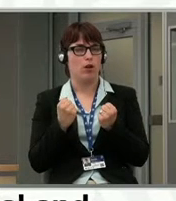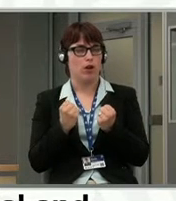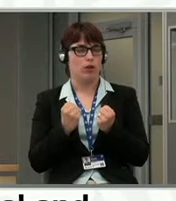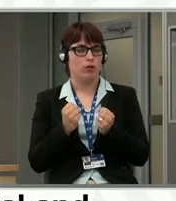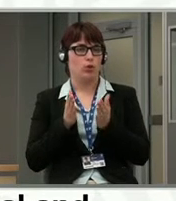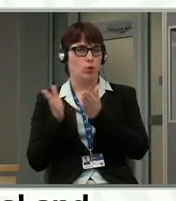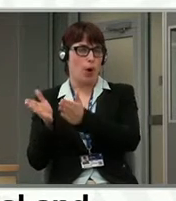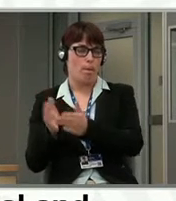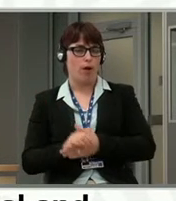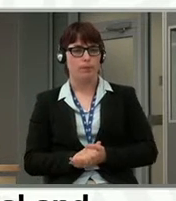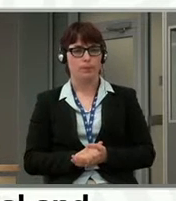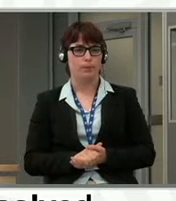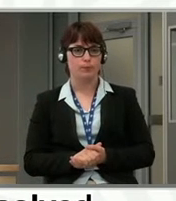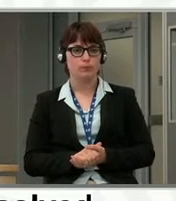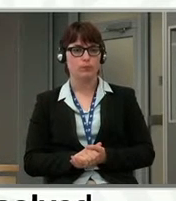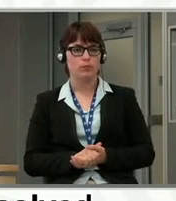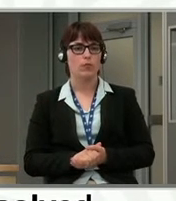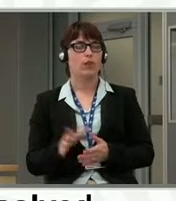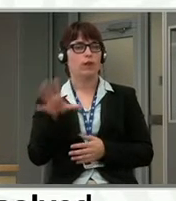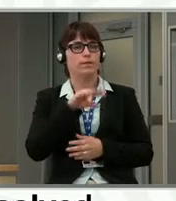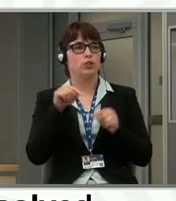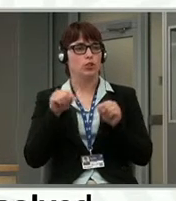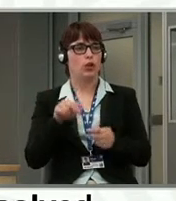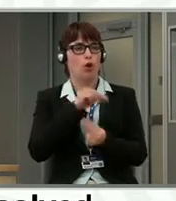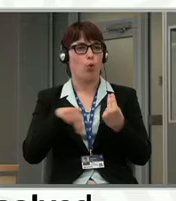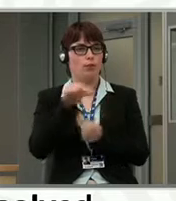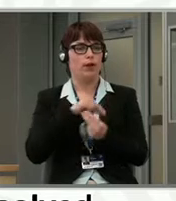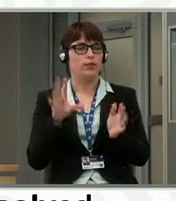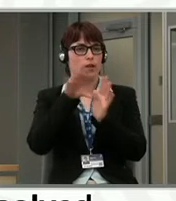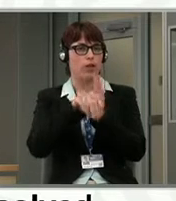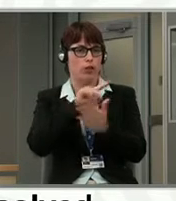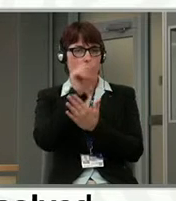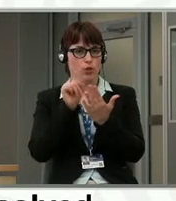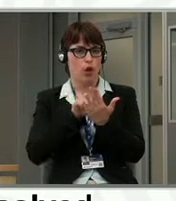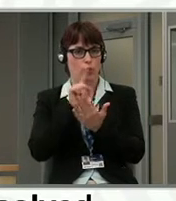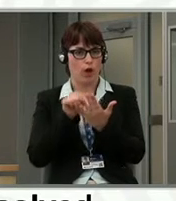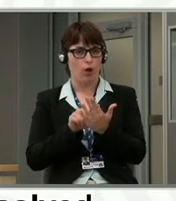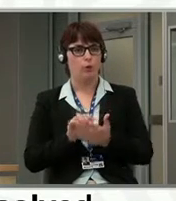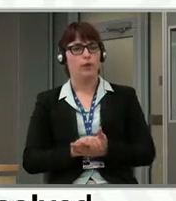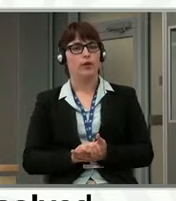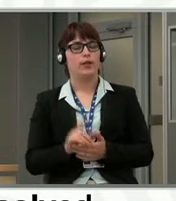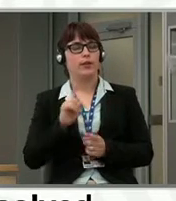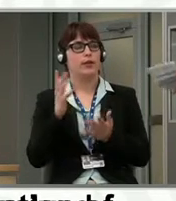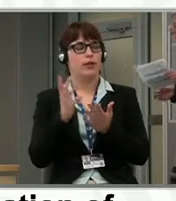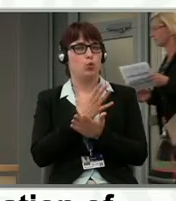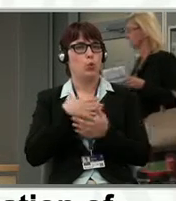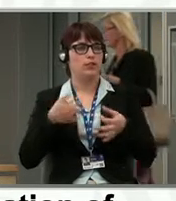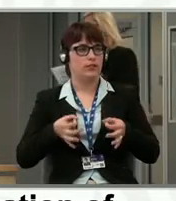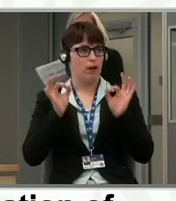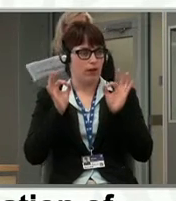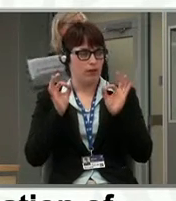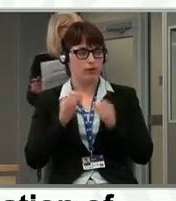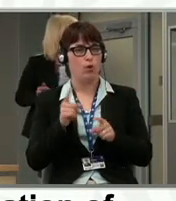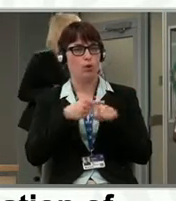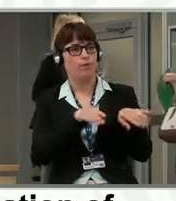to strengthen the context of the education and employment of persons with disabilities.